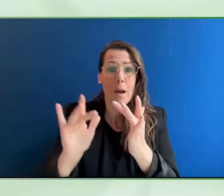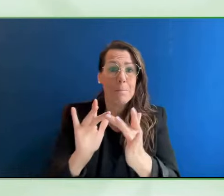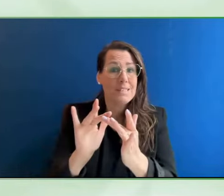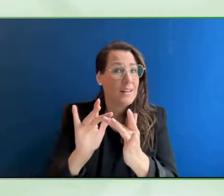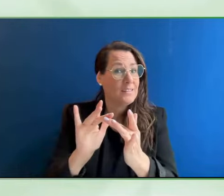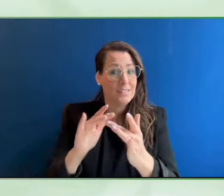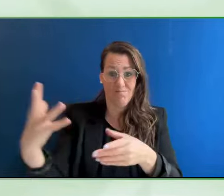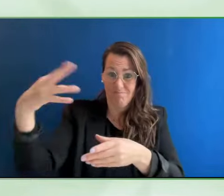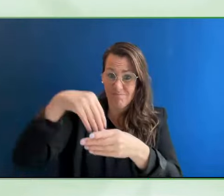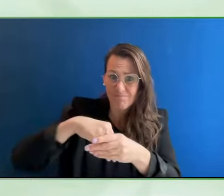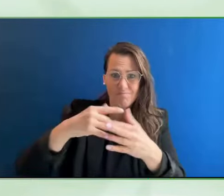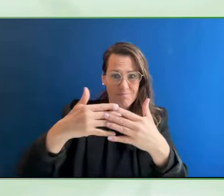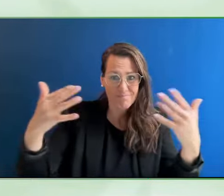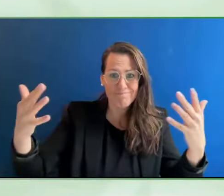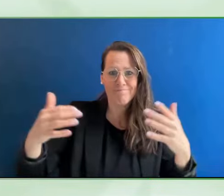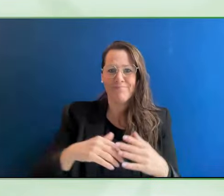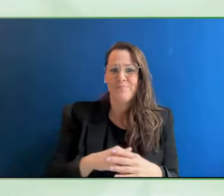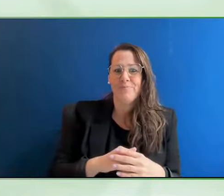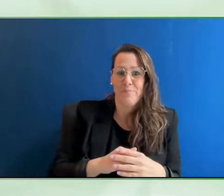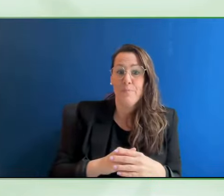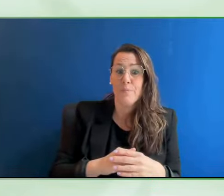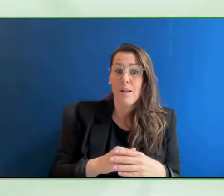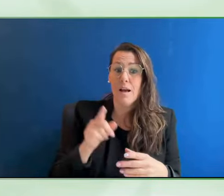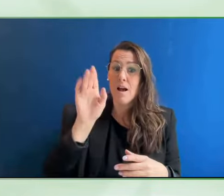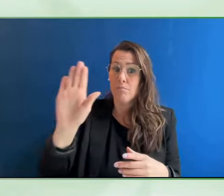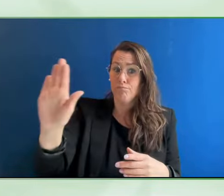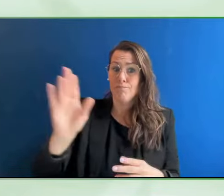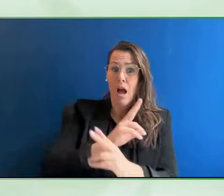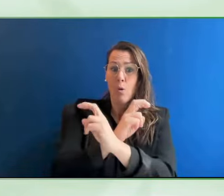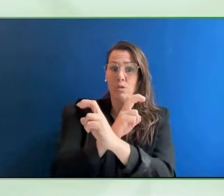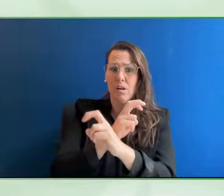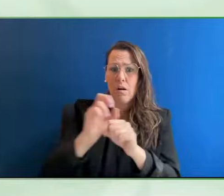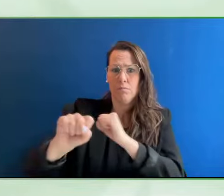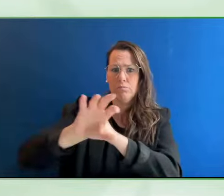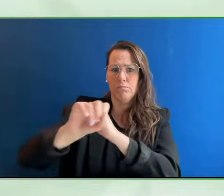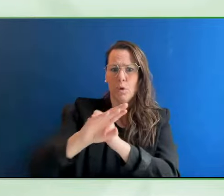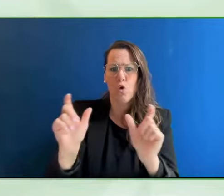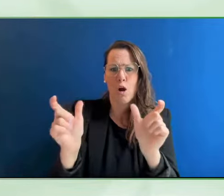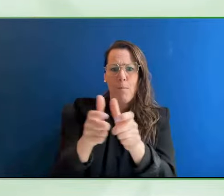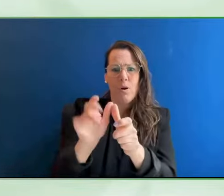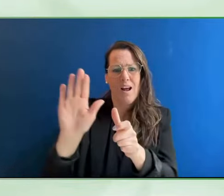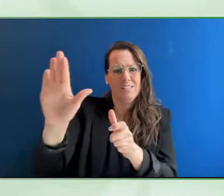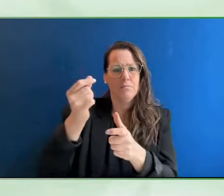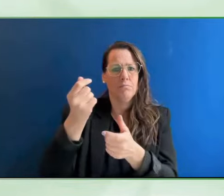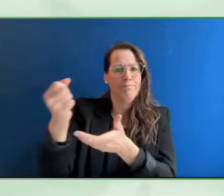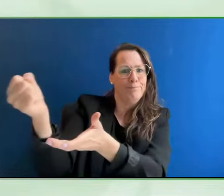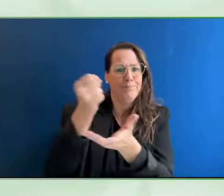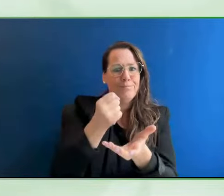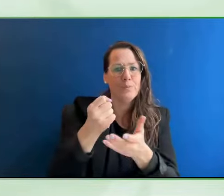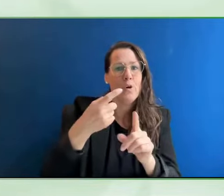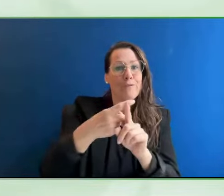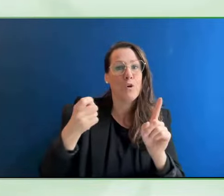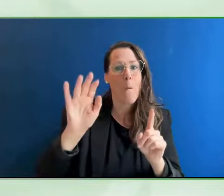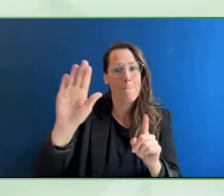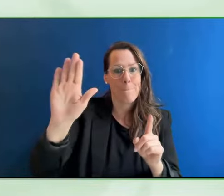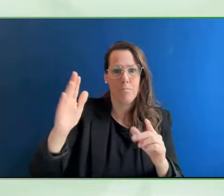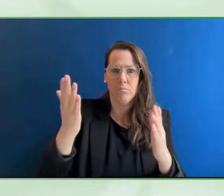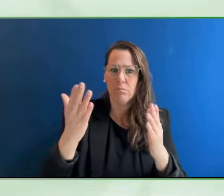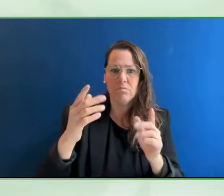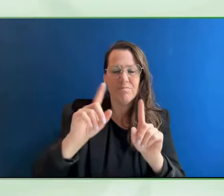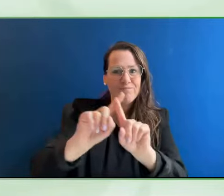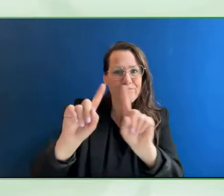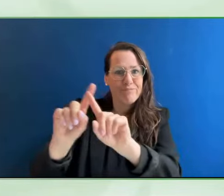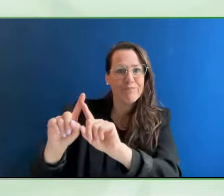ORF for all, ORF für alle. And so it's clear social commitment and efforts